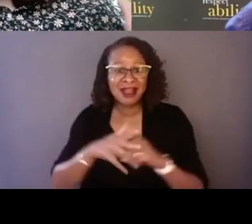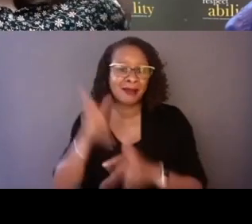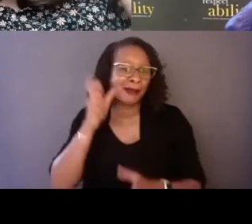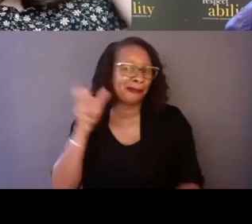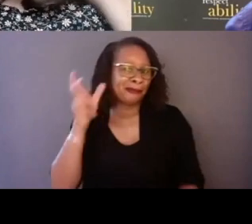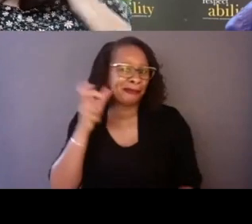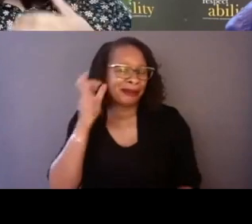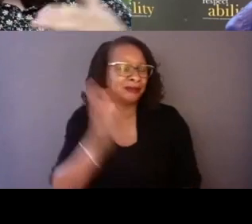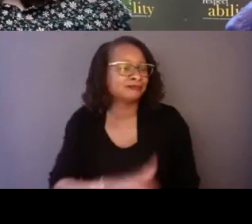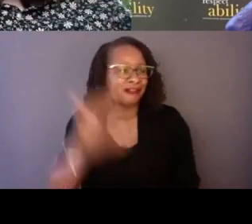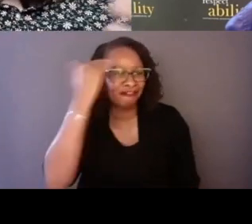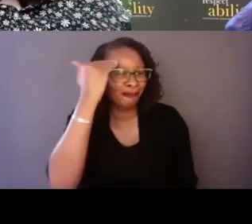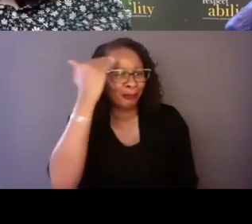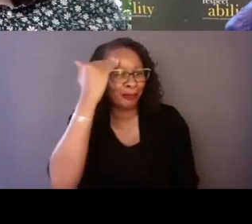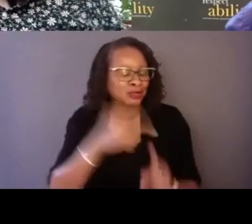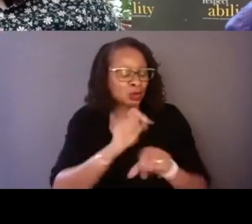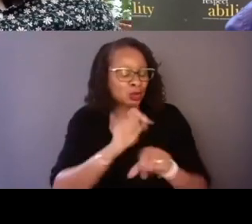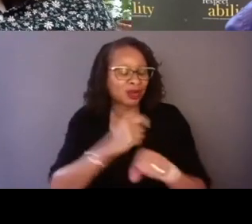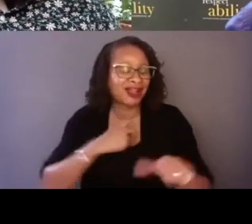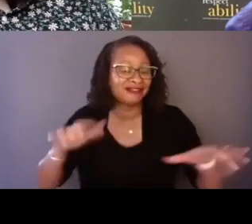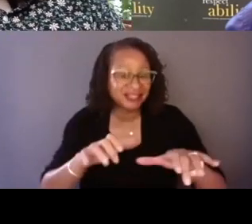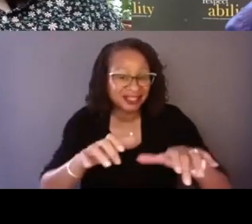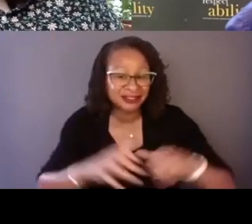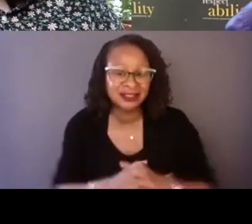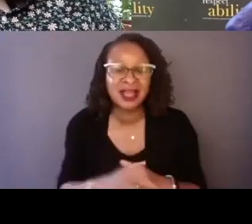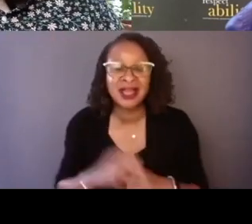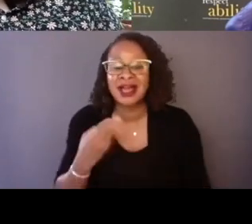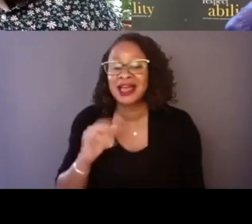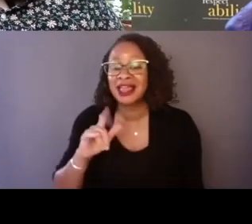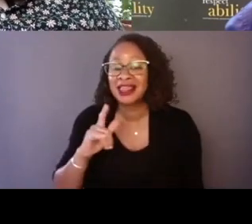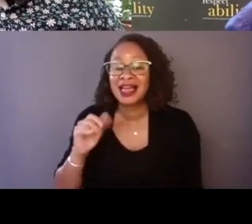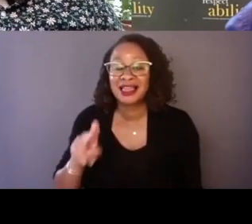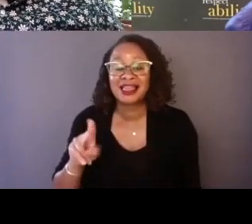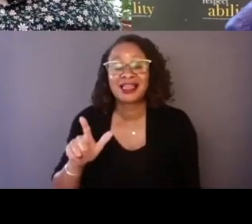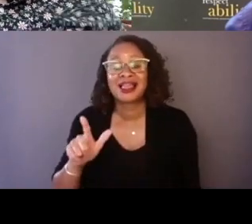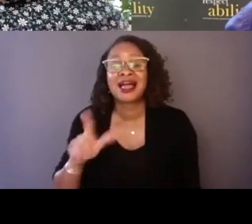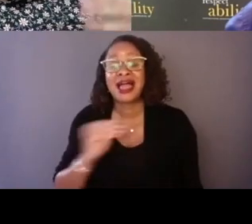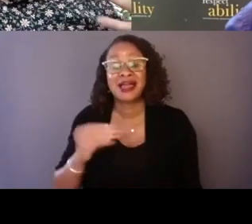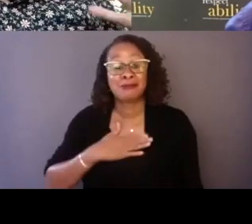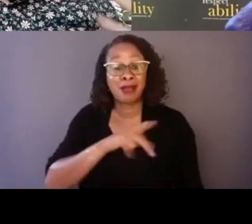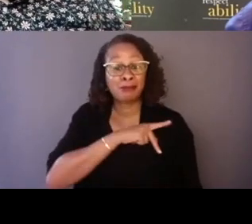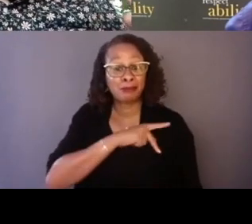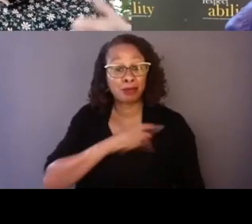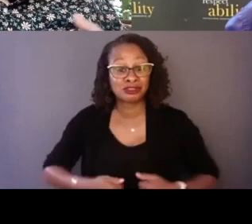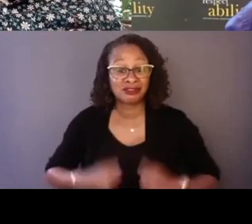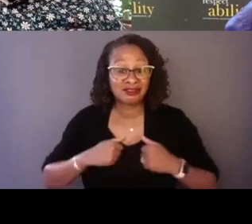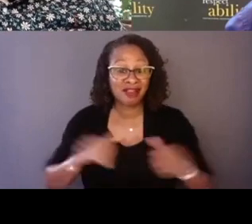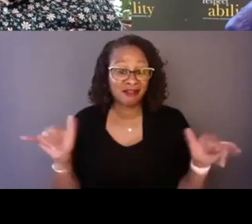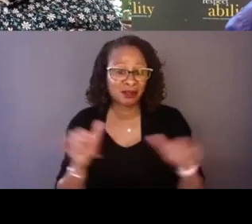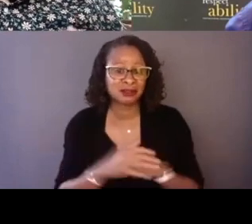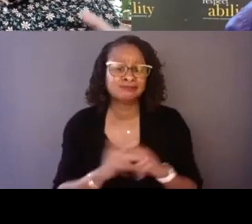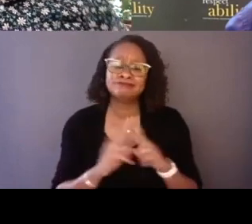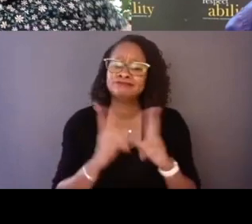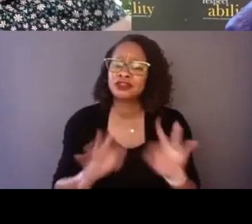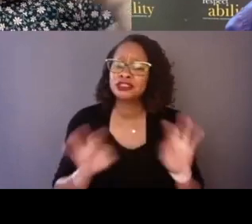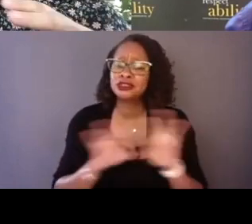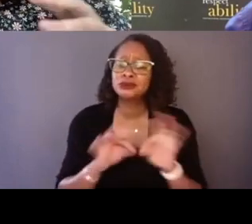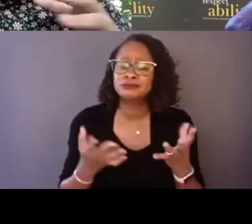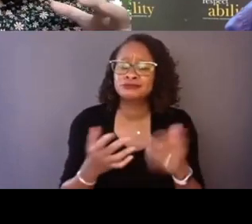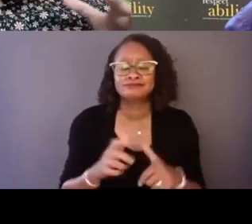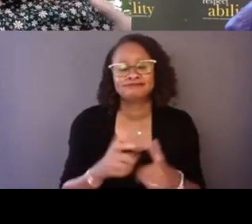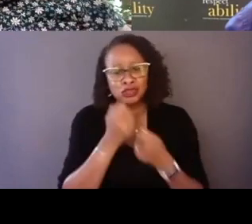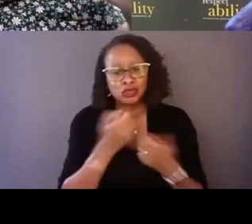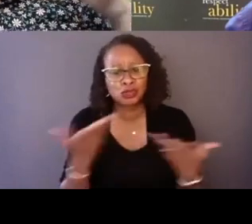so familiar to the work that I've done at Hillel in my personal life. I think what's been really interesting is in this